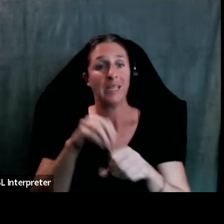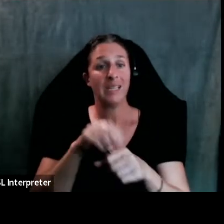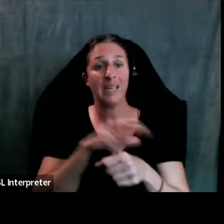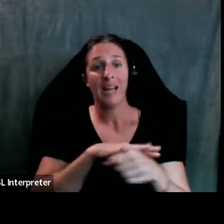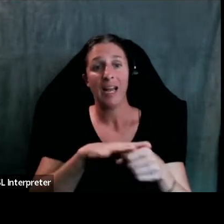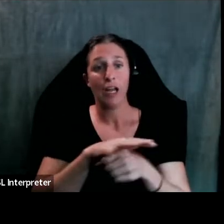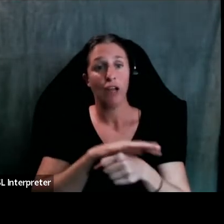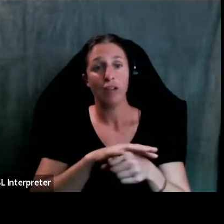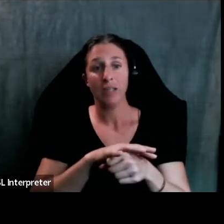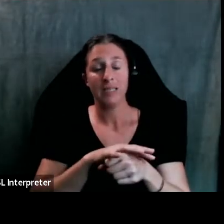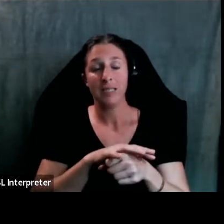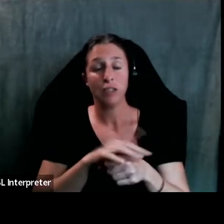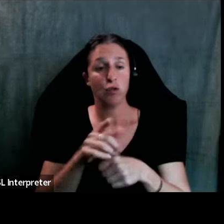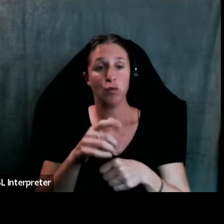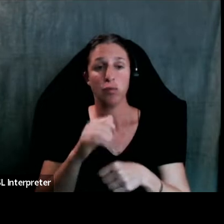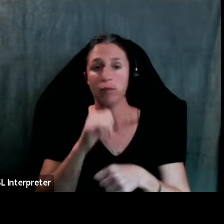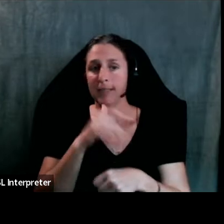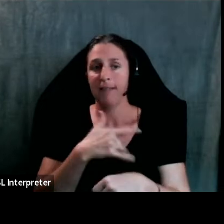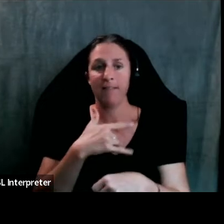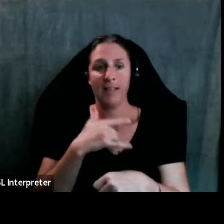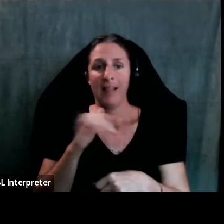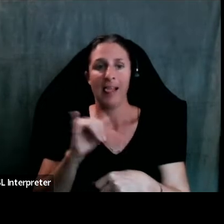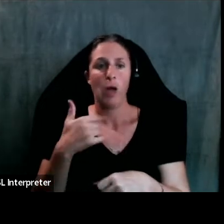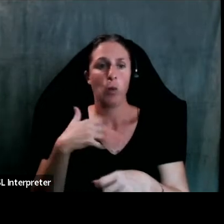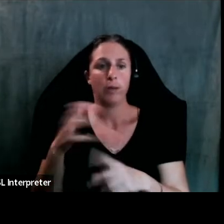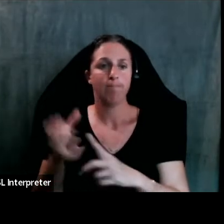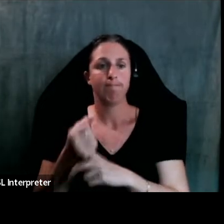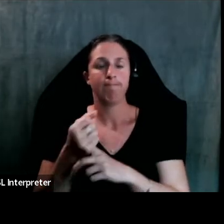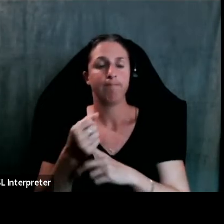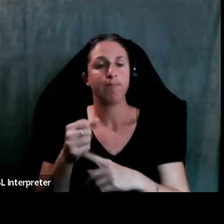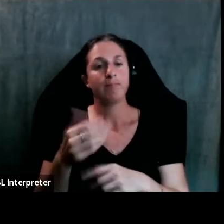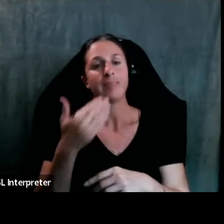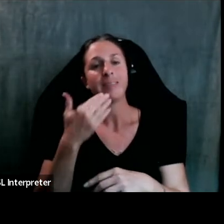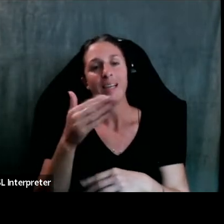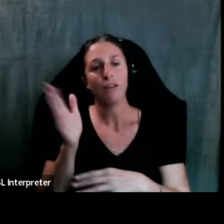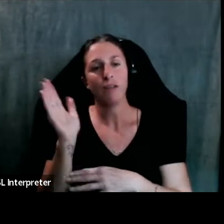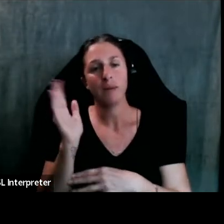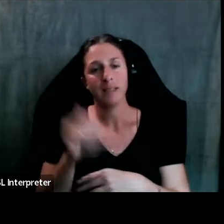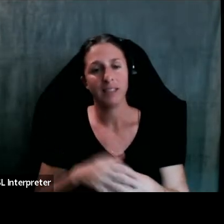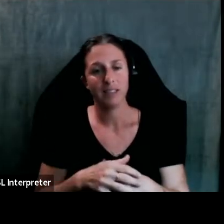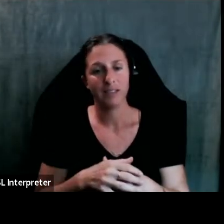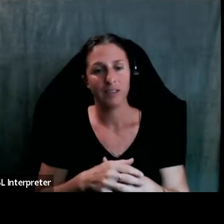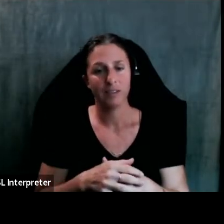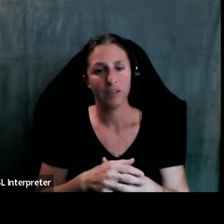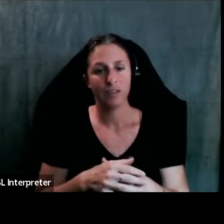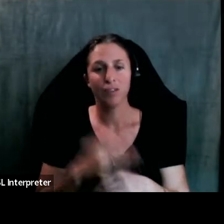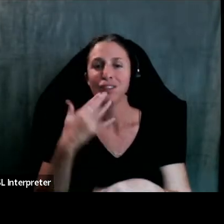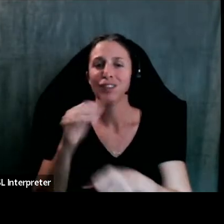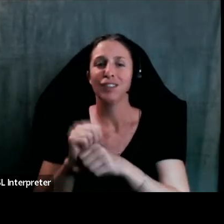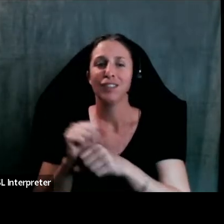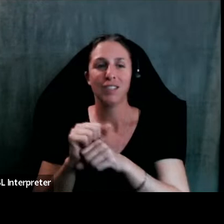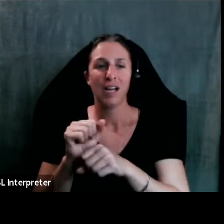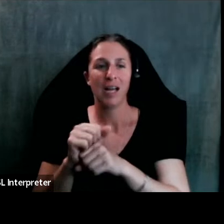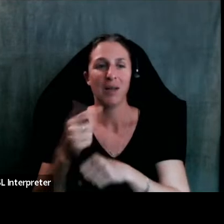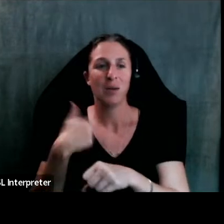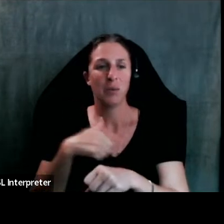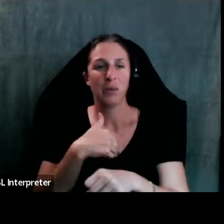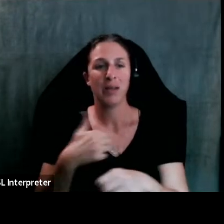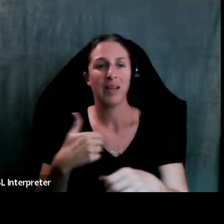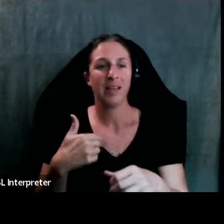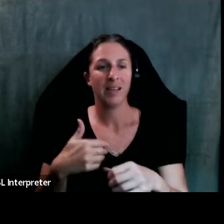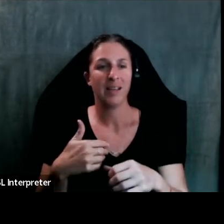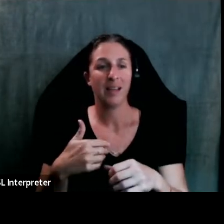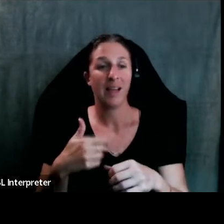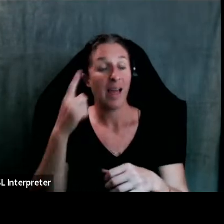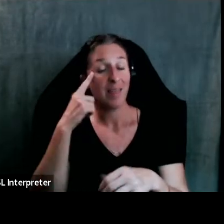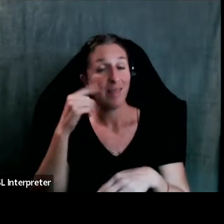you didn't feel were captured. So thanks for the presentation. Yeah. And a good job. We had a lot of, I think